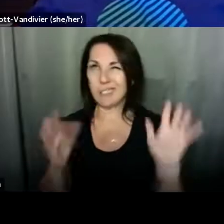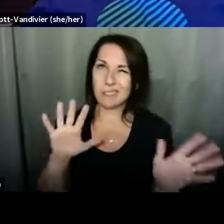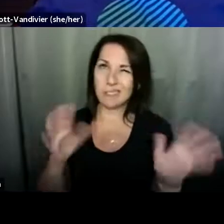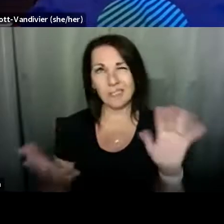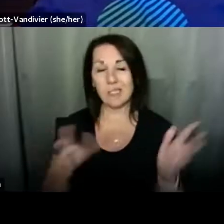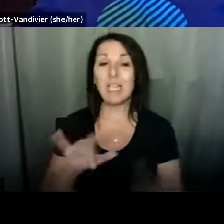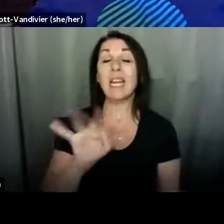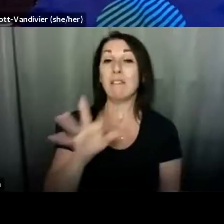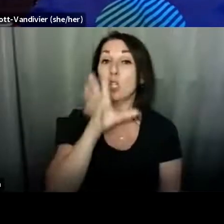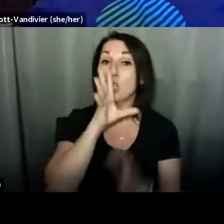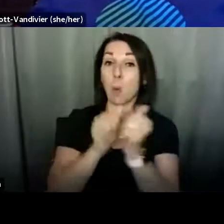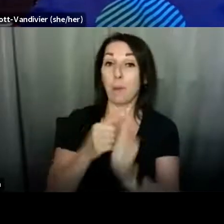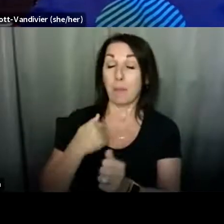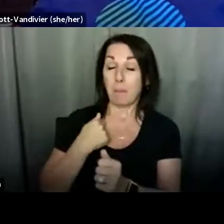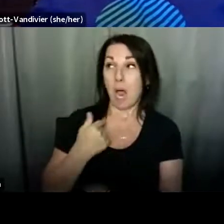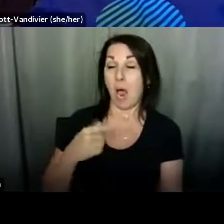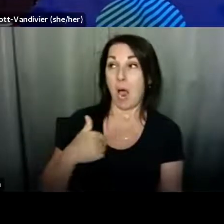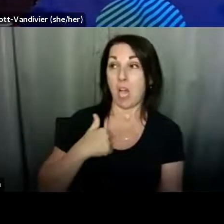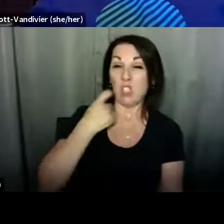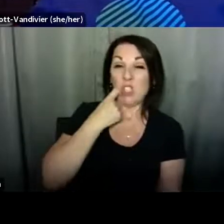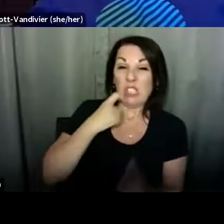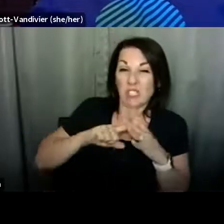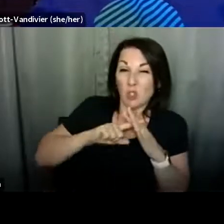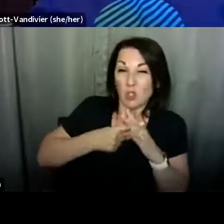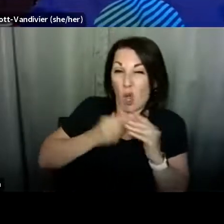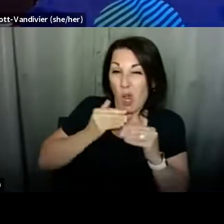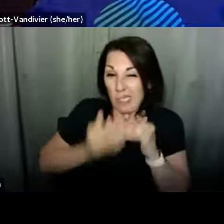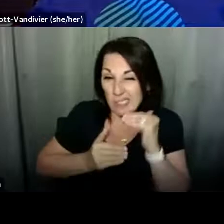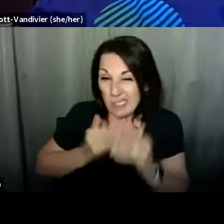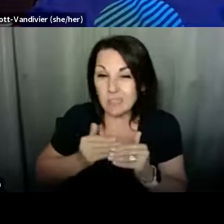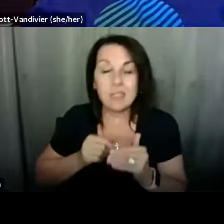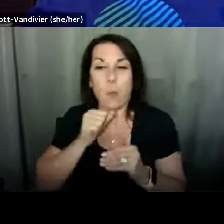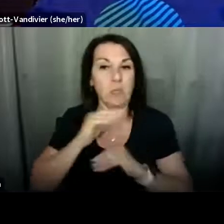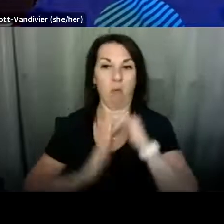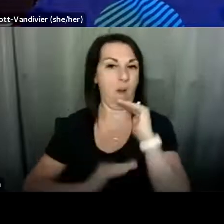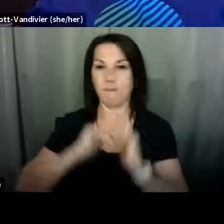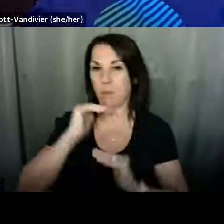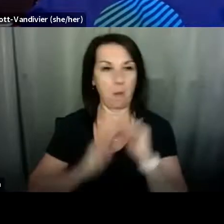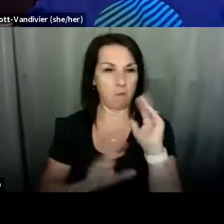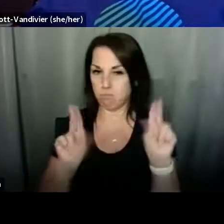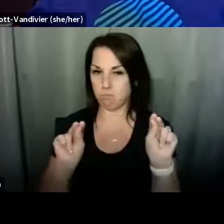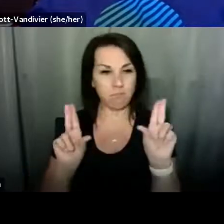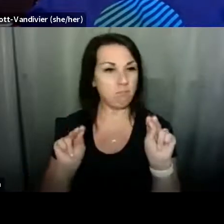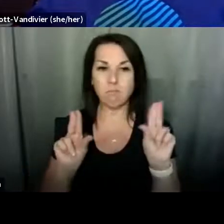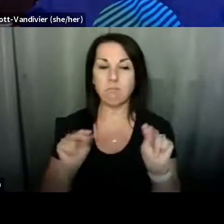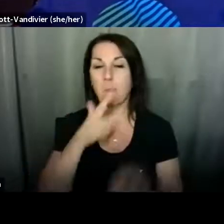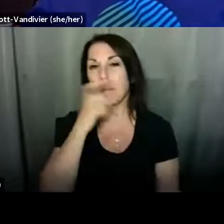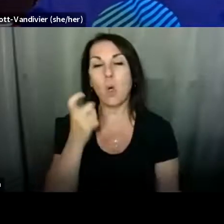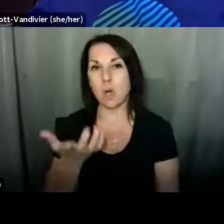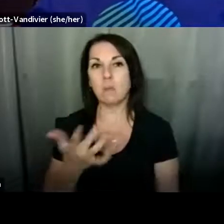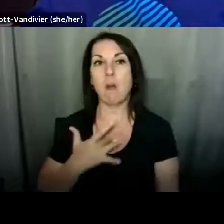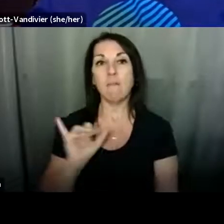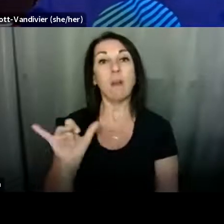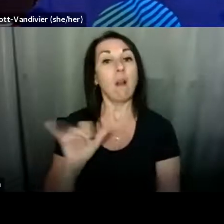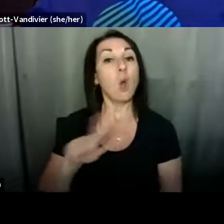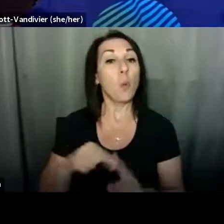if you talk to me when I was like first starting out, I don't feel like I would be very comfortable doing it, because I feel like